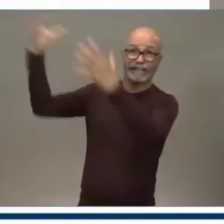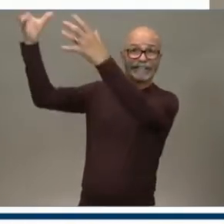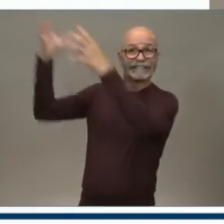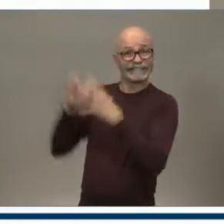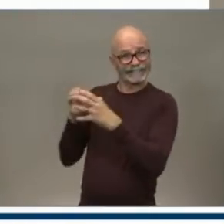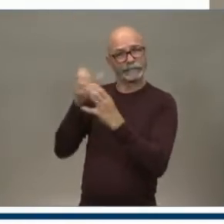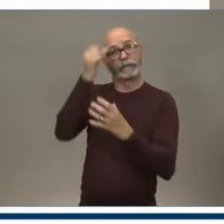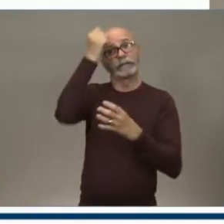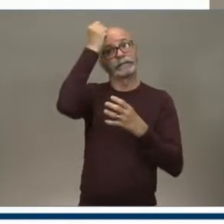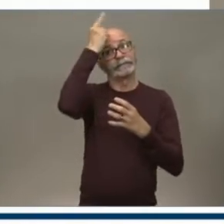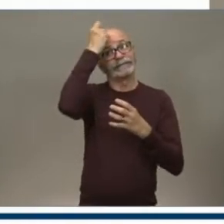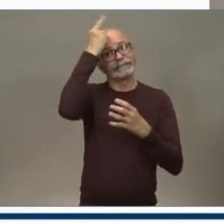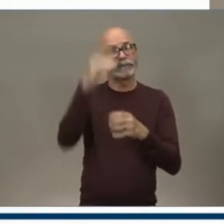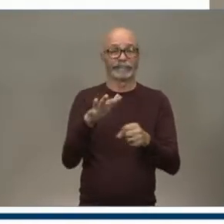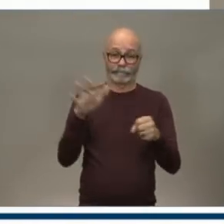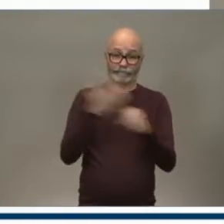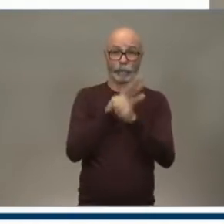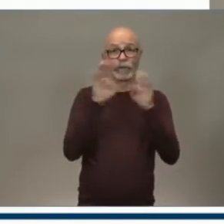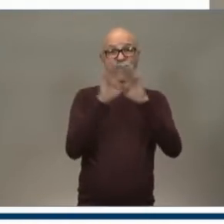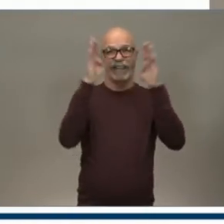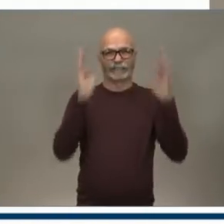to isolate as well.